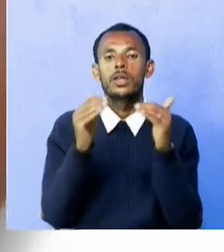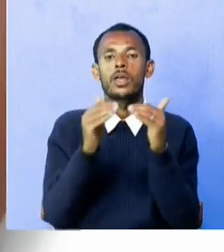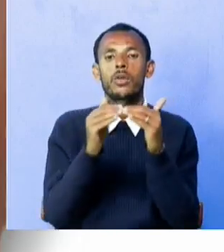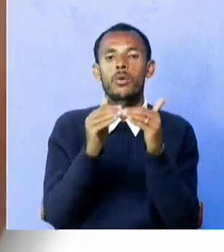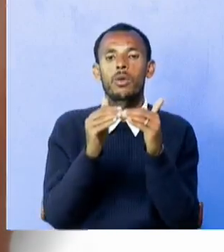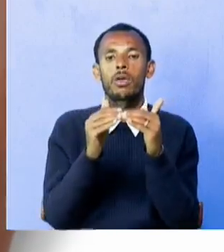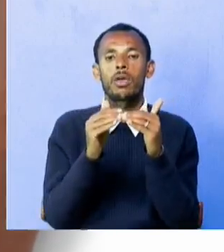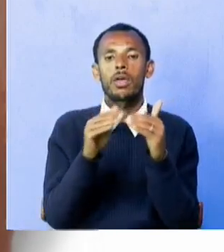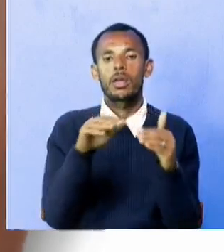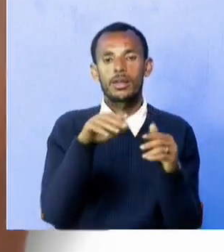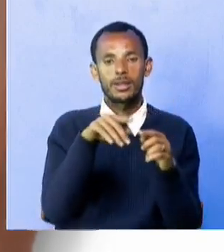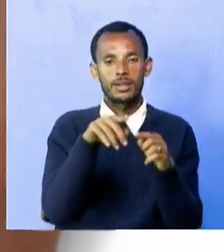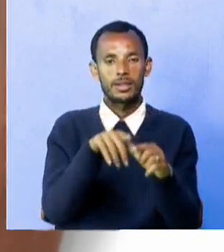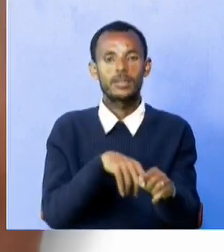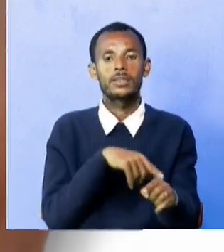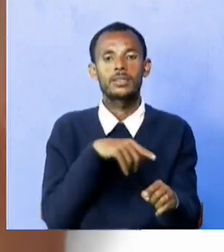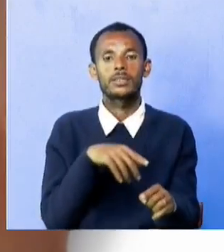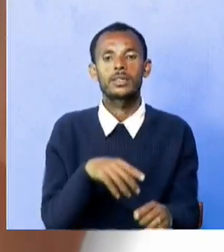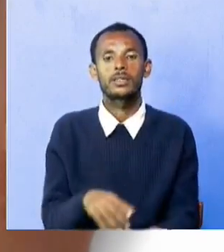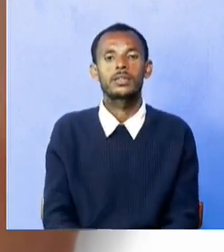equidistant